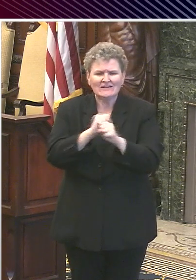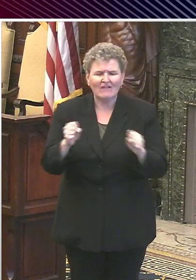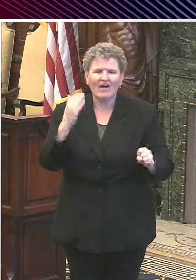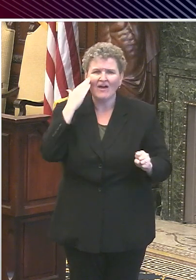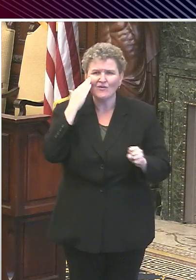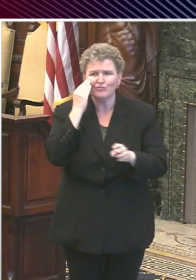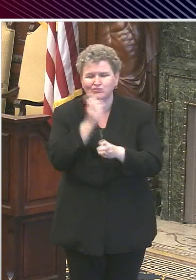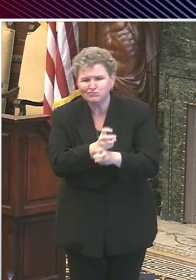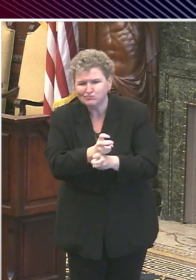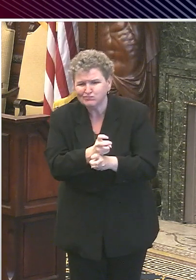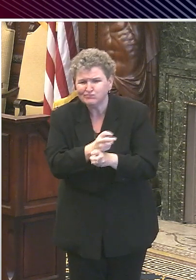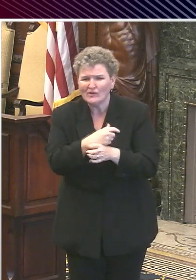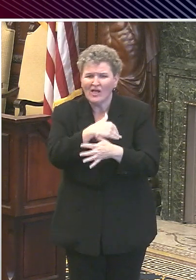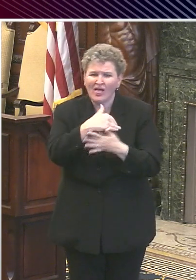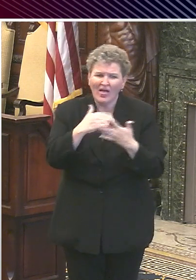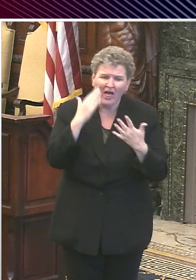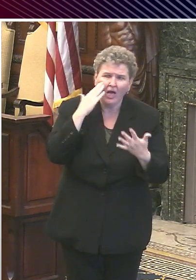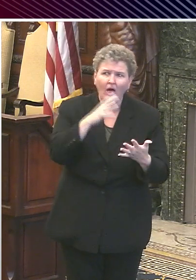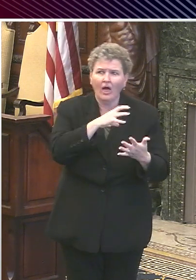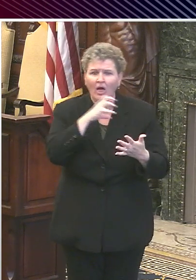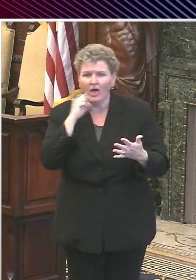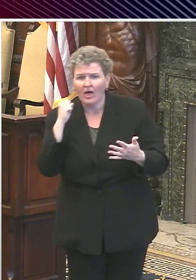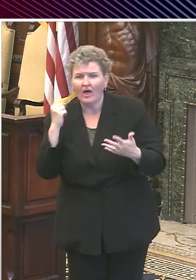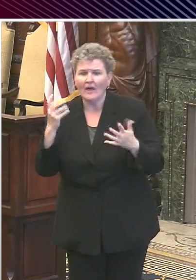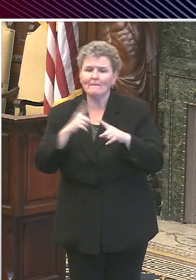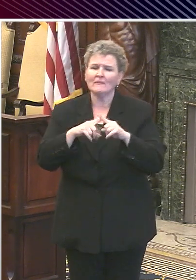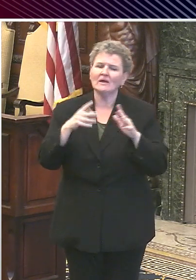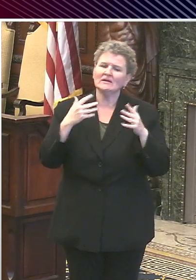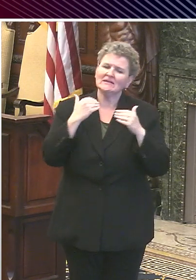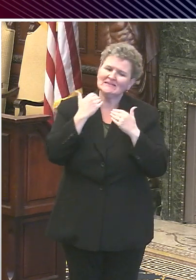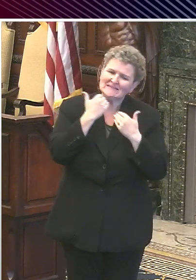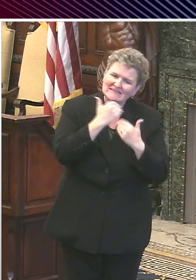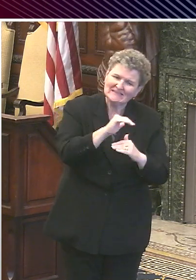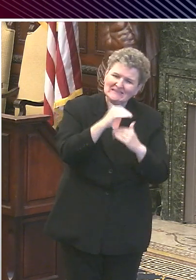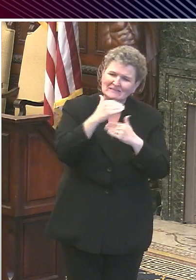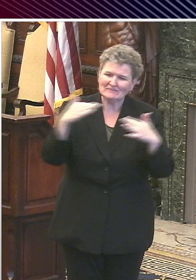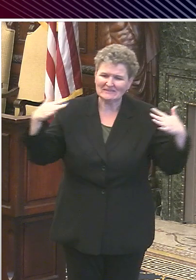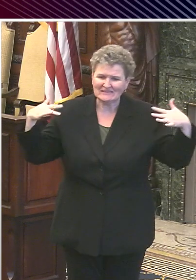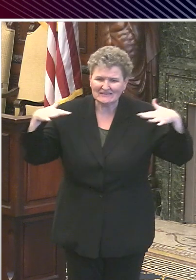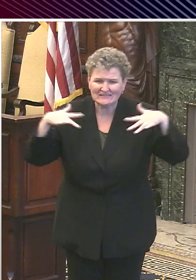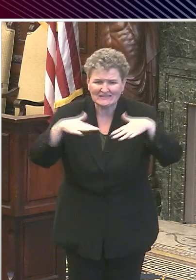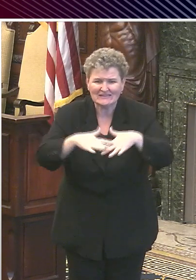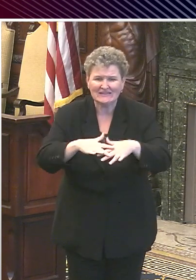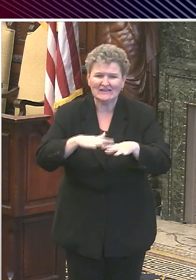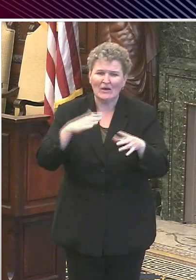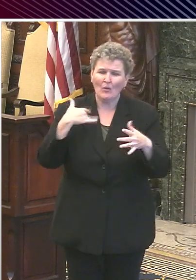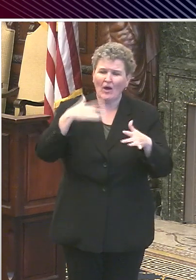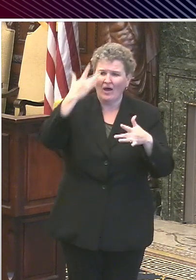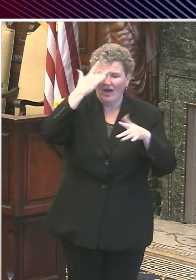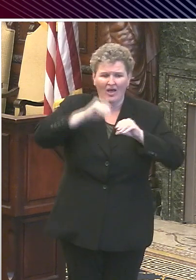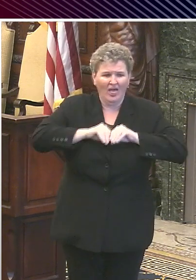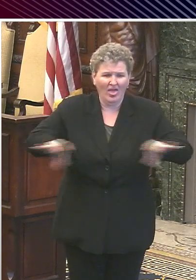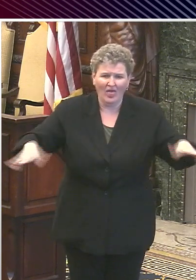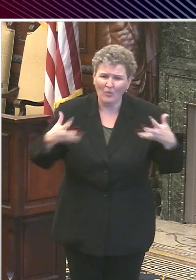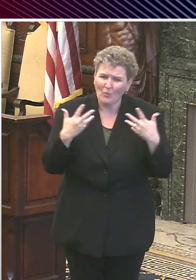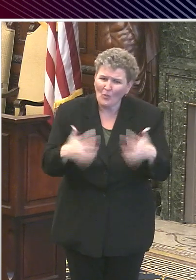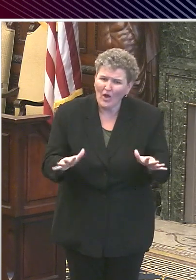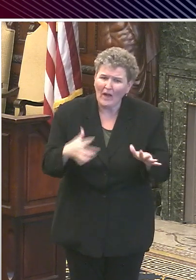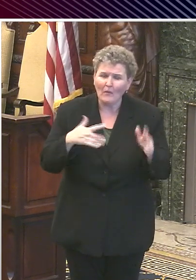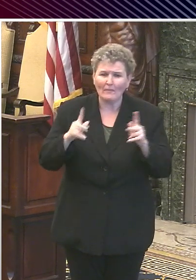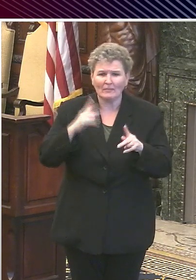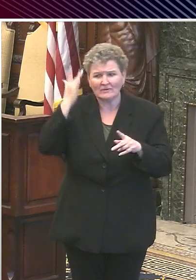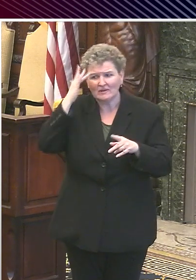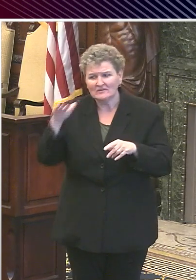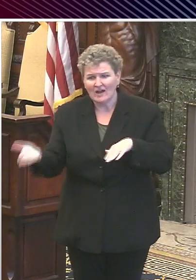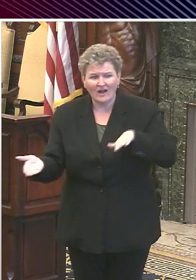to maintain these, but we need to continue to limit how we get together to avoid getting more cases and more deaths. So the advice to